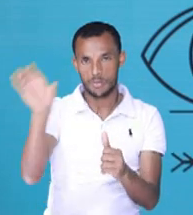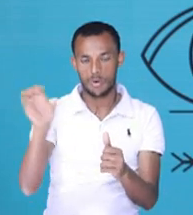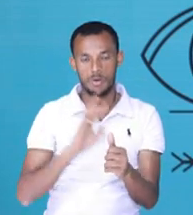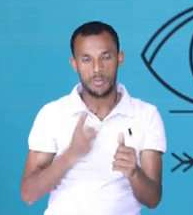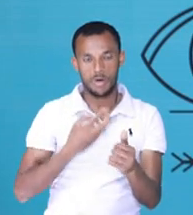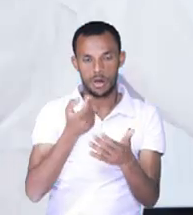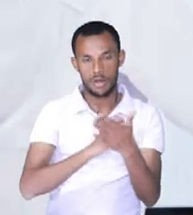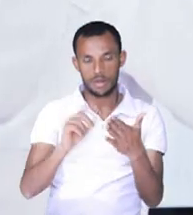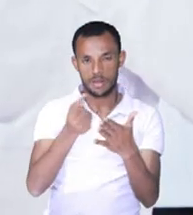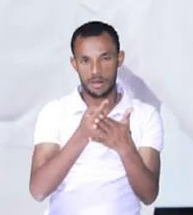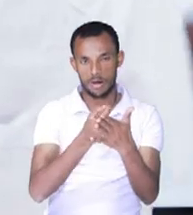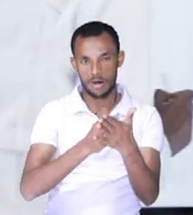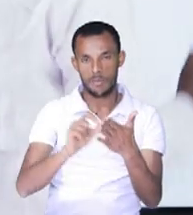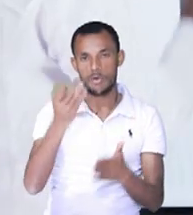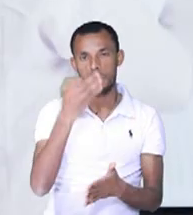write a number over here.